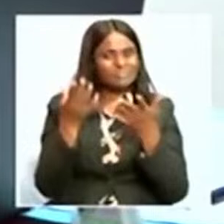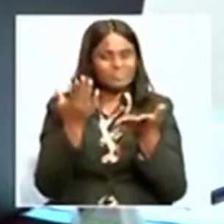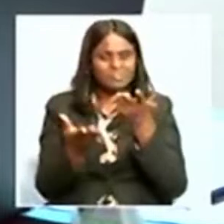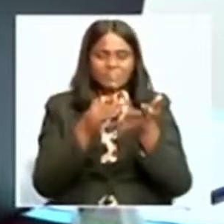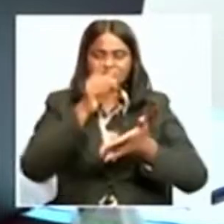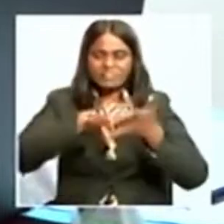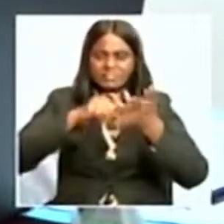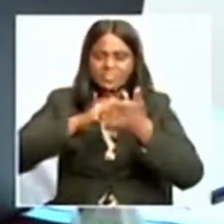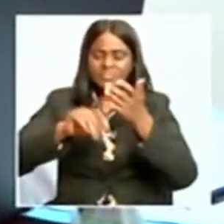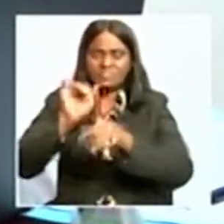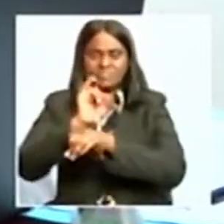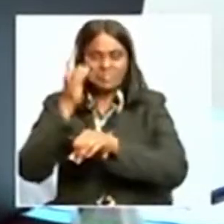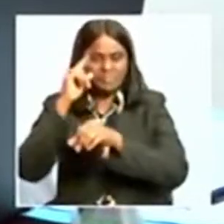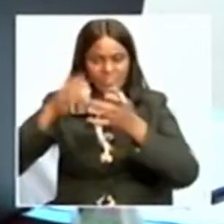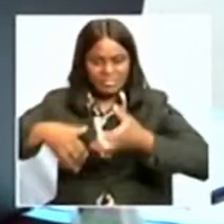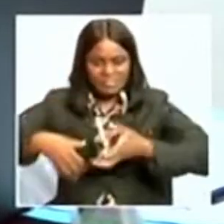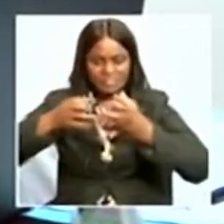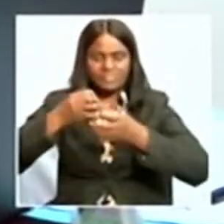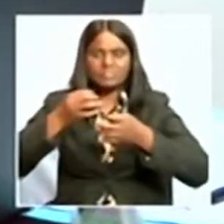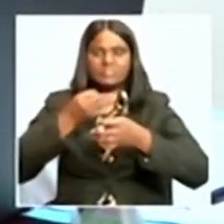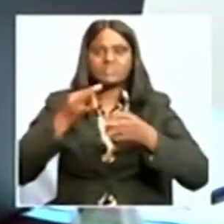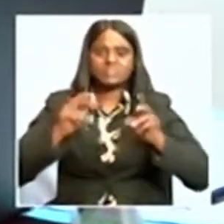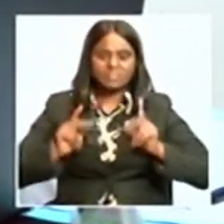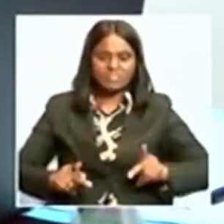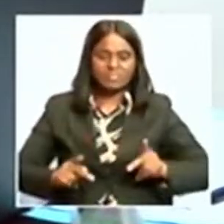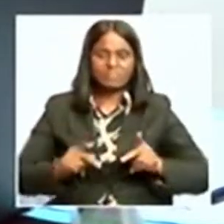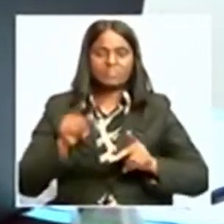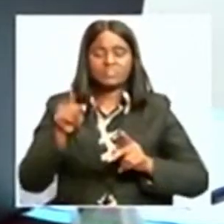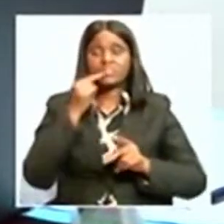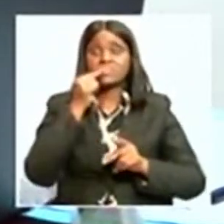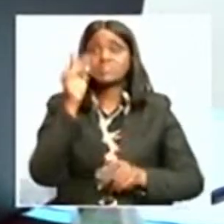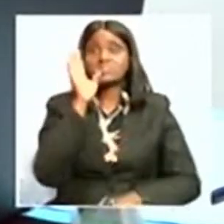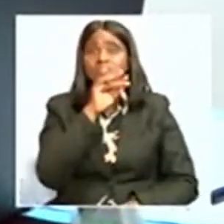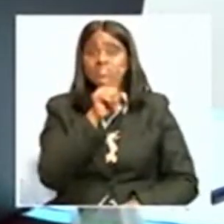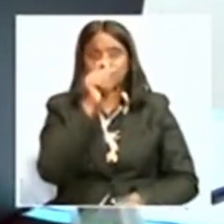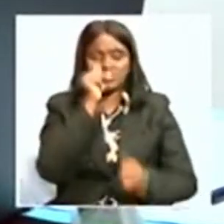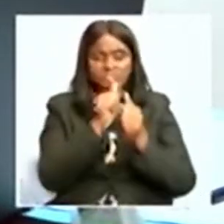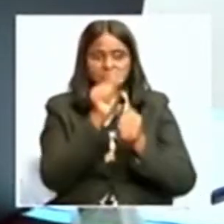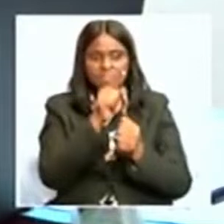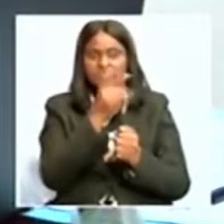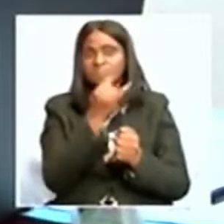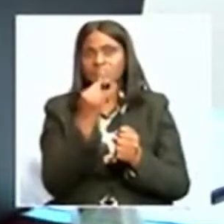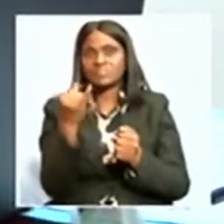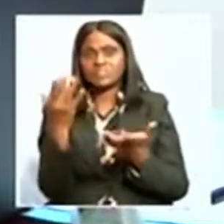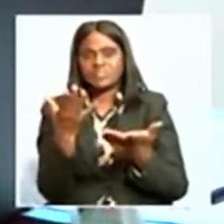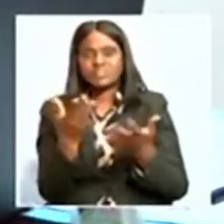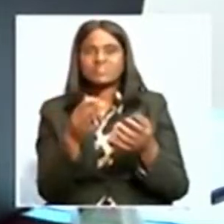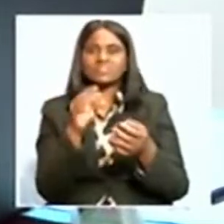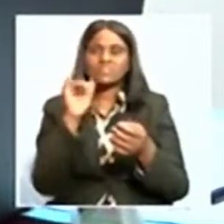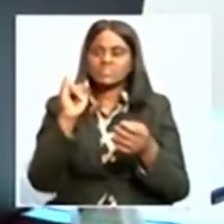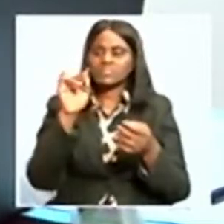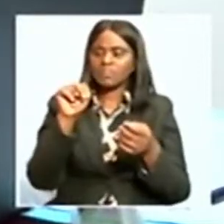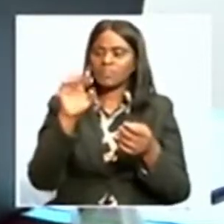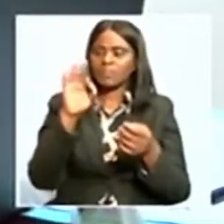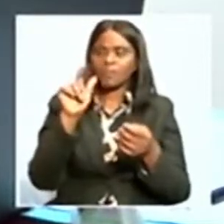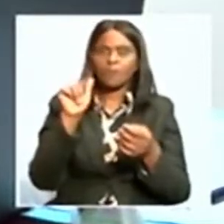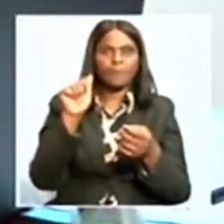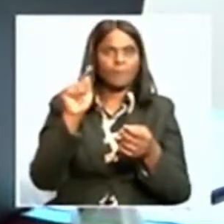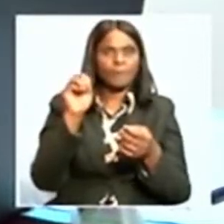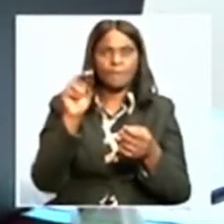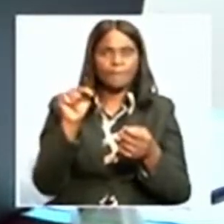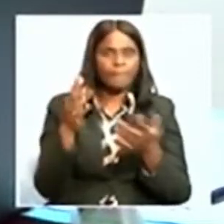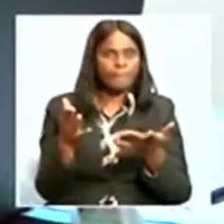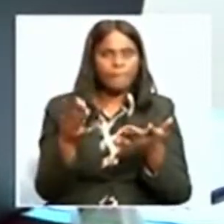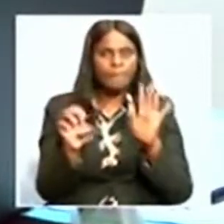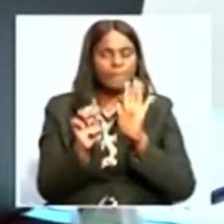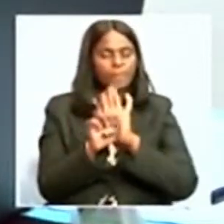on motor vehicles for carriage of persons. So they said that because of issues of inflation,